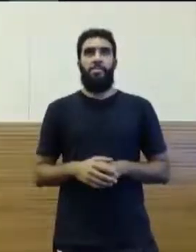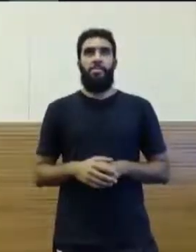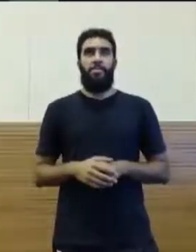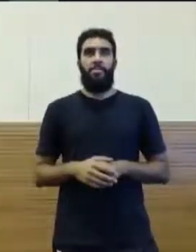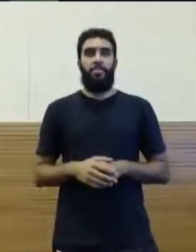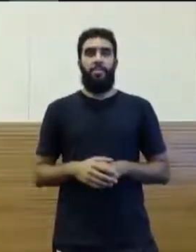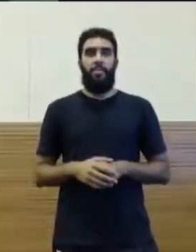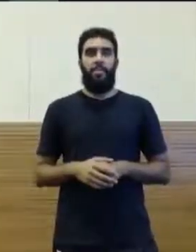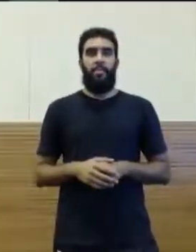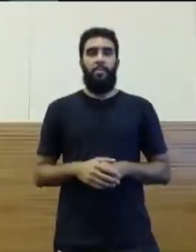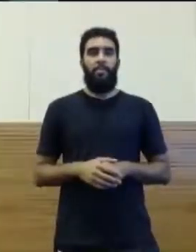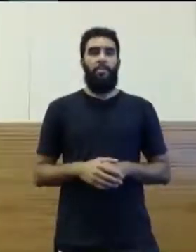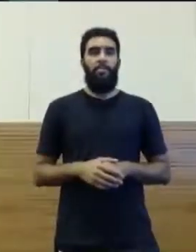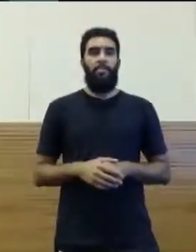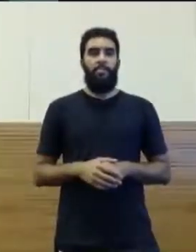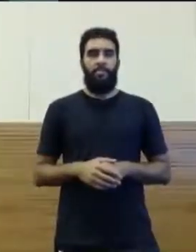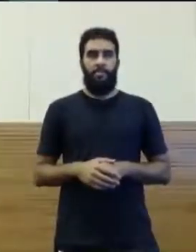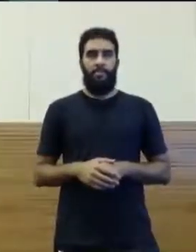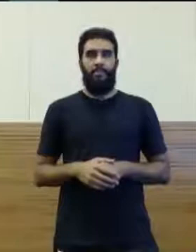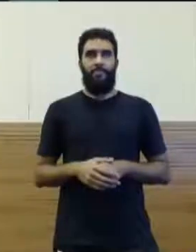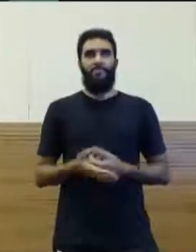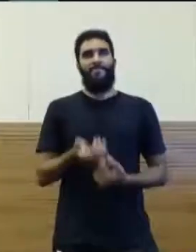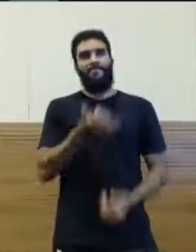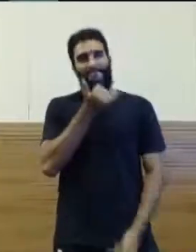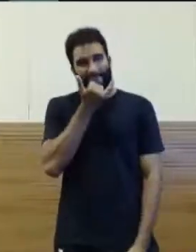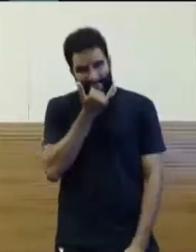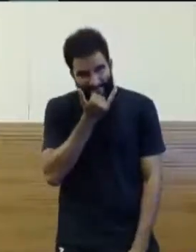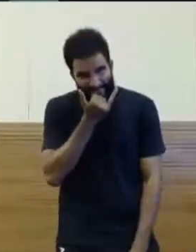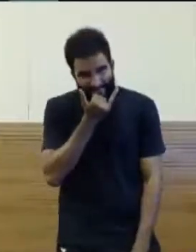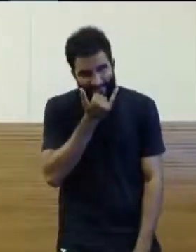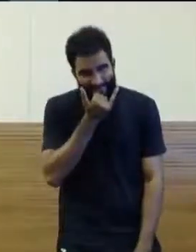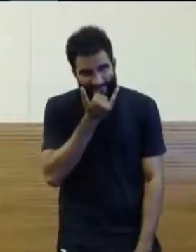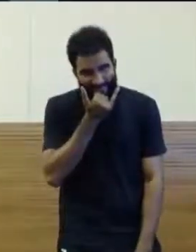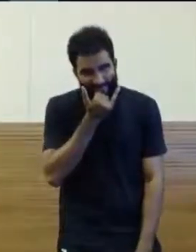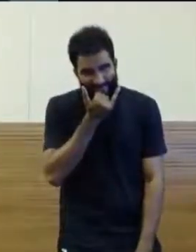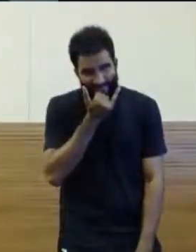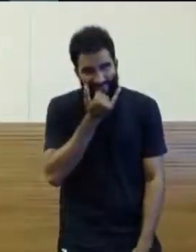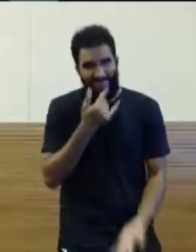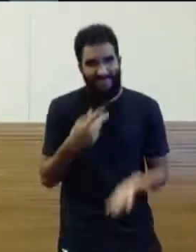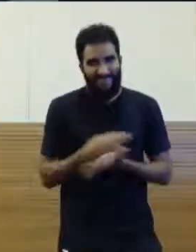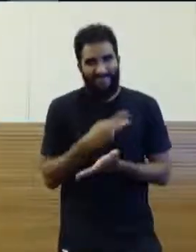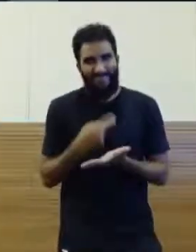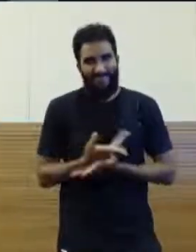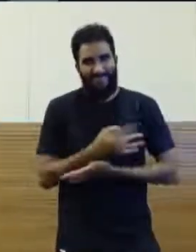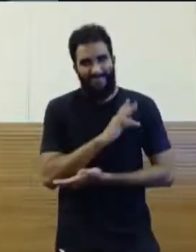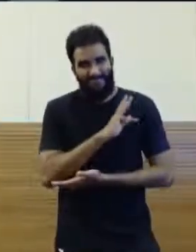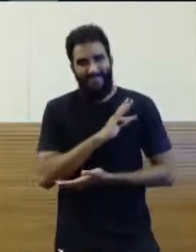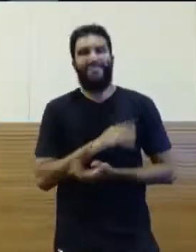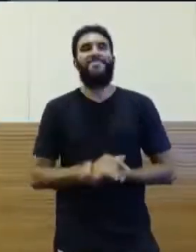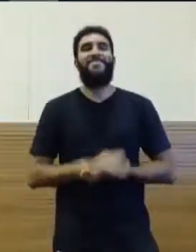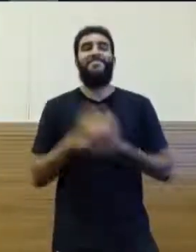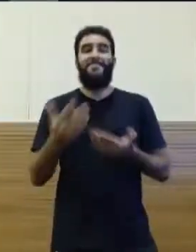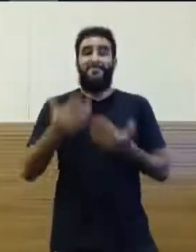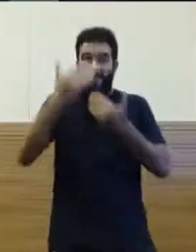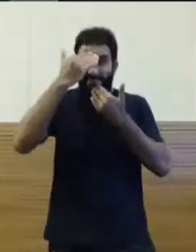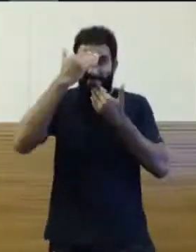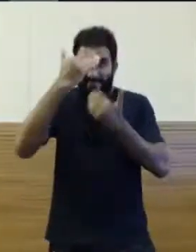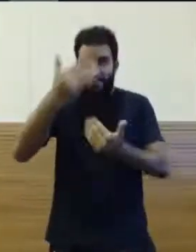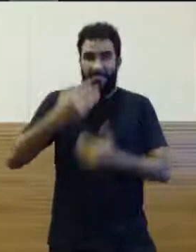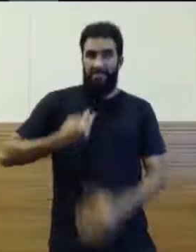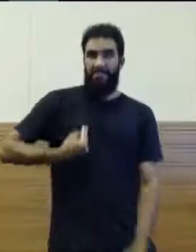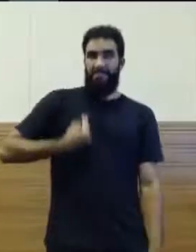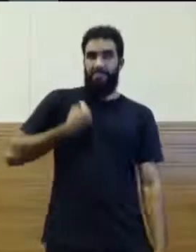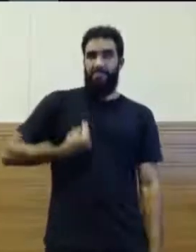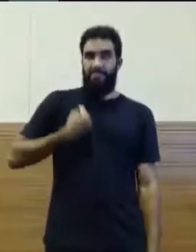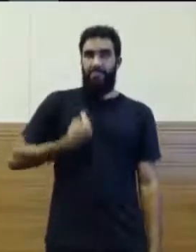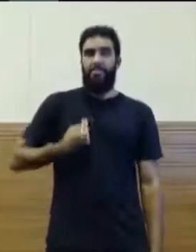O microfone está fechado. Uh, Perdão, erro técnico aqui. Bom, agradecemos well, aqui a I'd like to participação